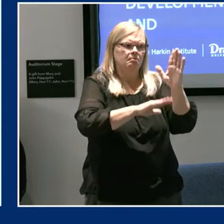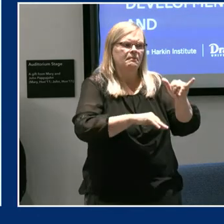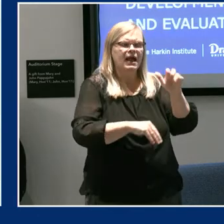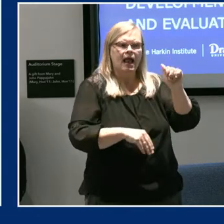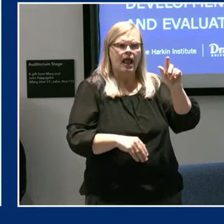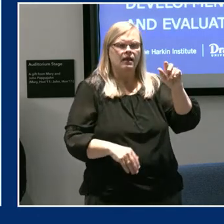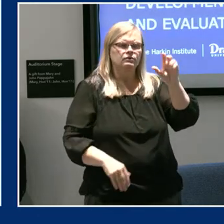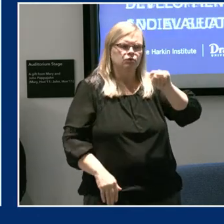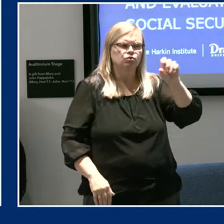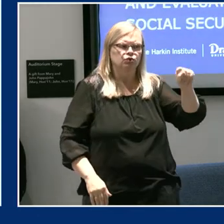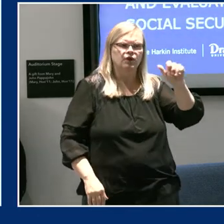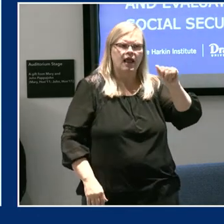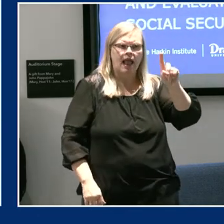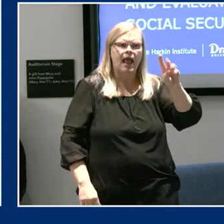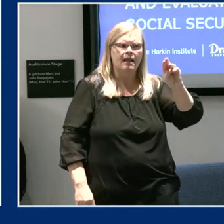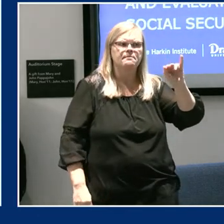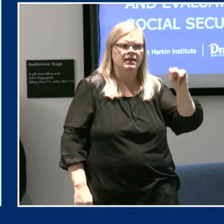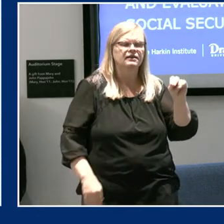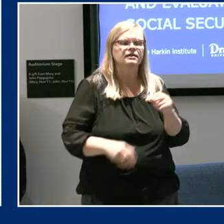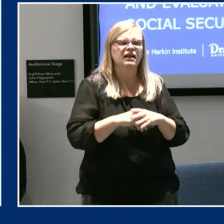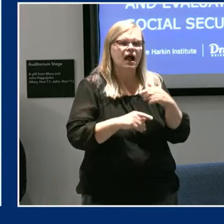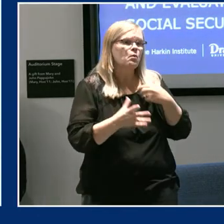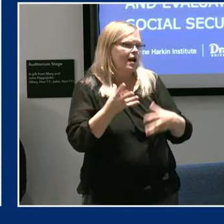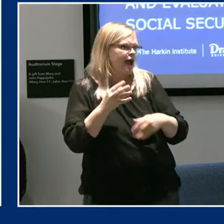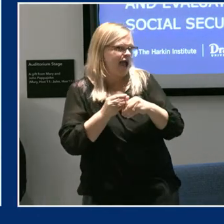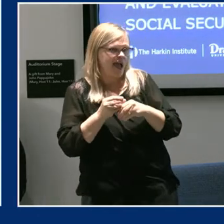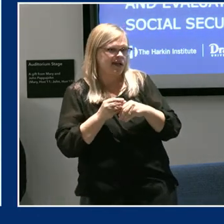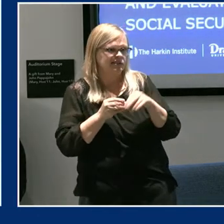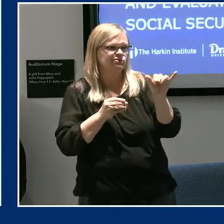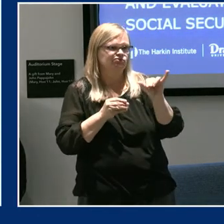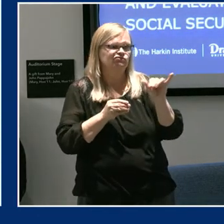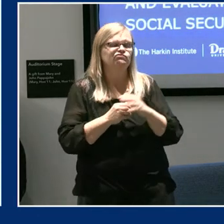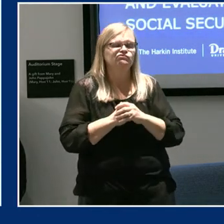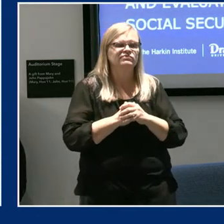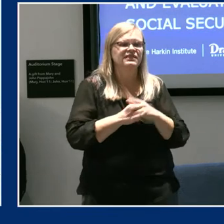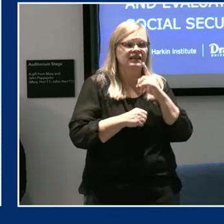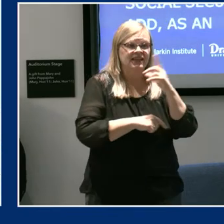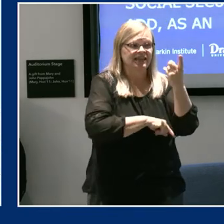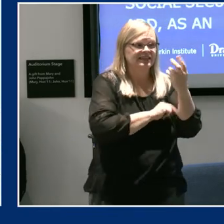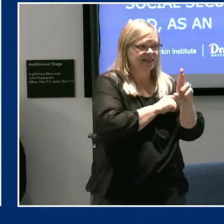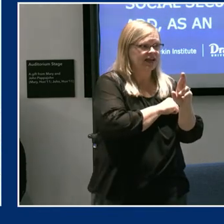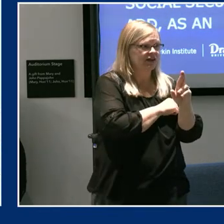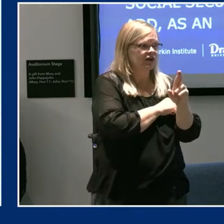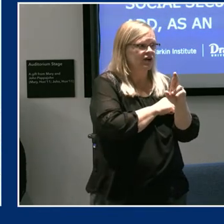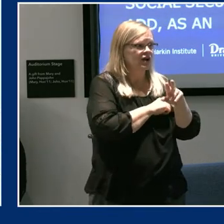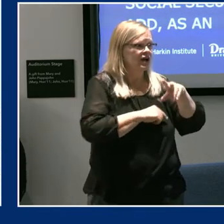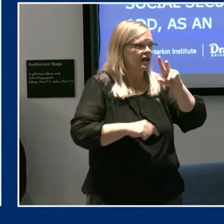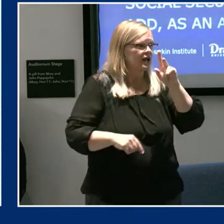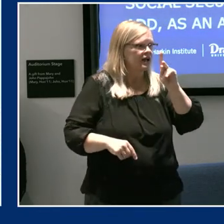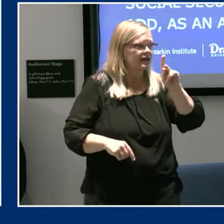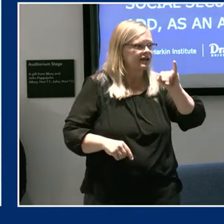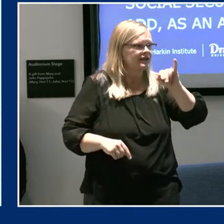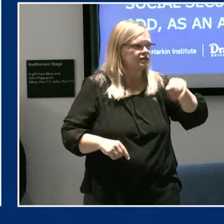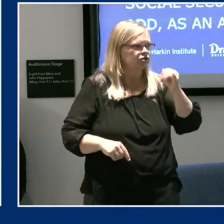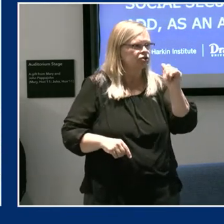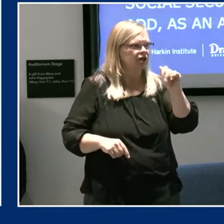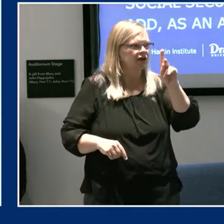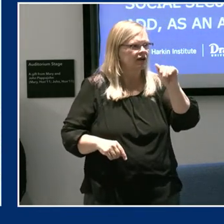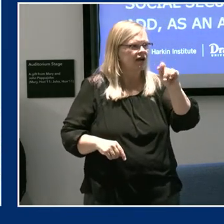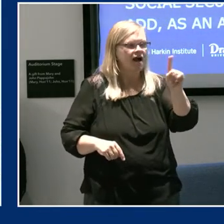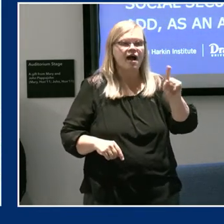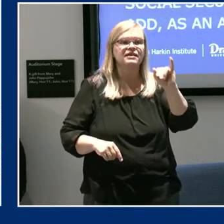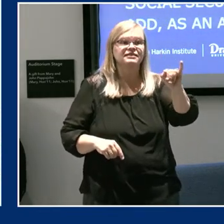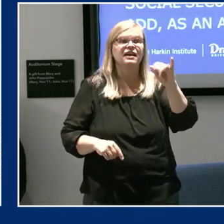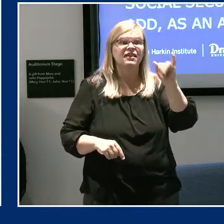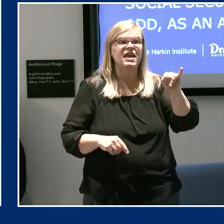Administration. I might just add as an aside, I said to Dr. Kijakazi that with the outcome